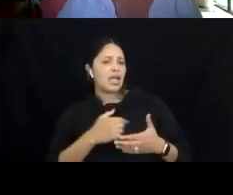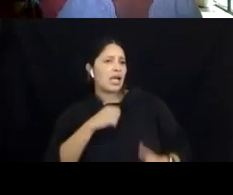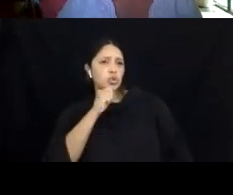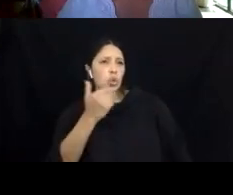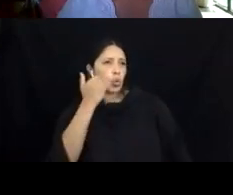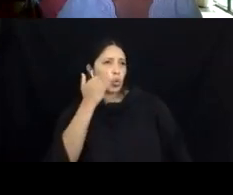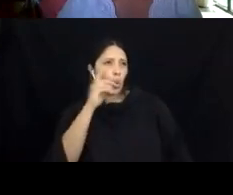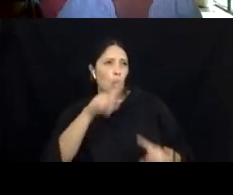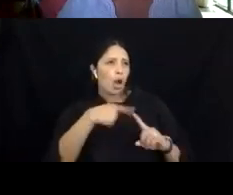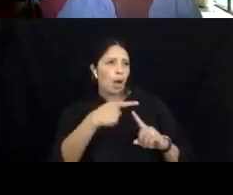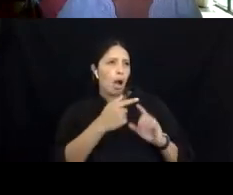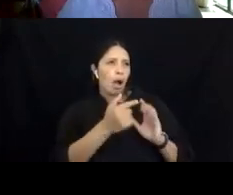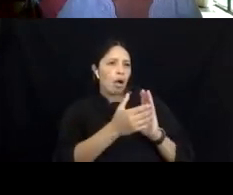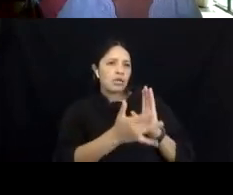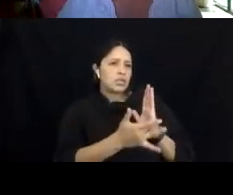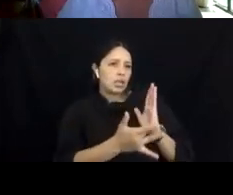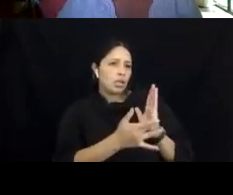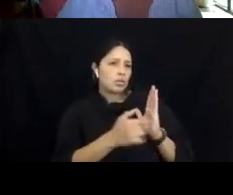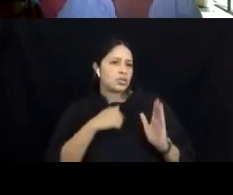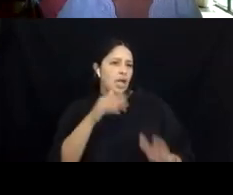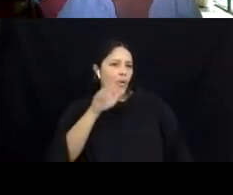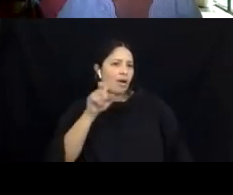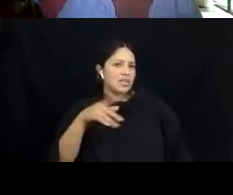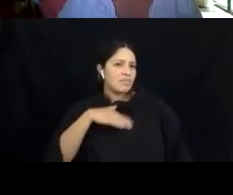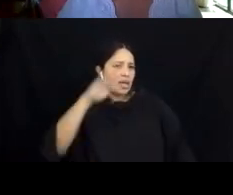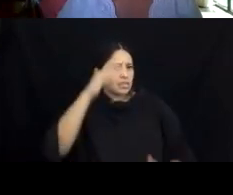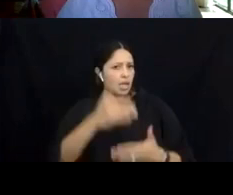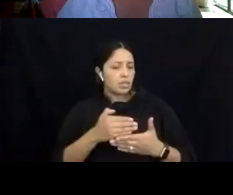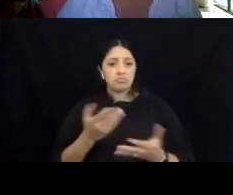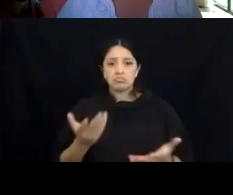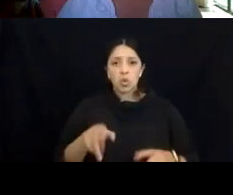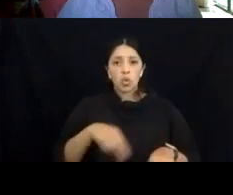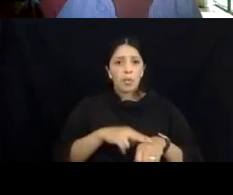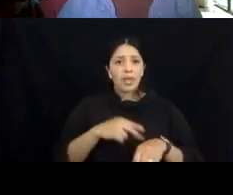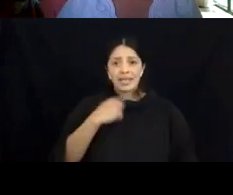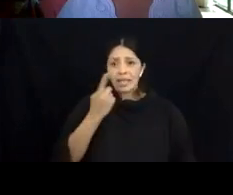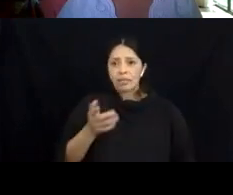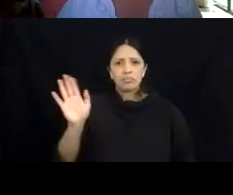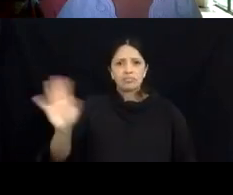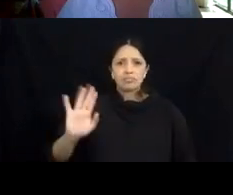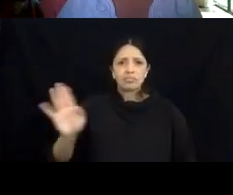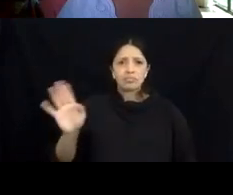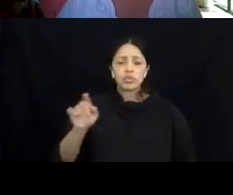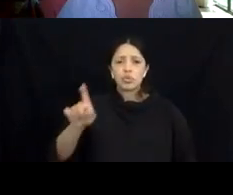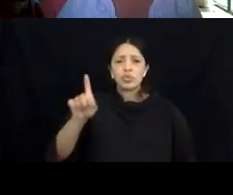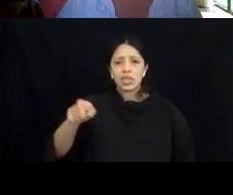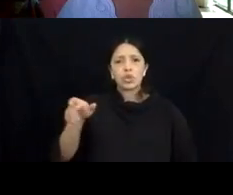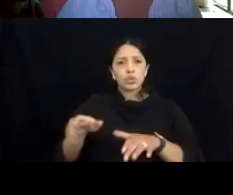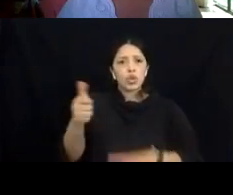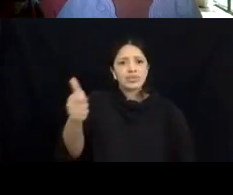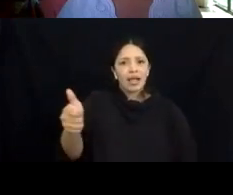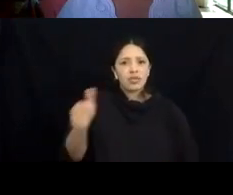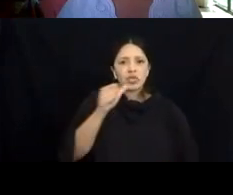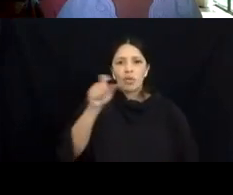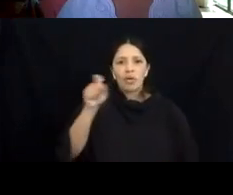more about how to get into it. And normally I tell him, you don't have to tell your son, you have to do it yourself. You have